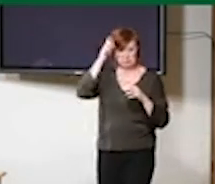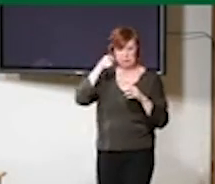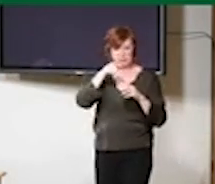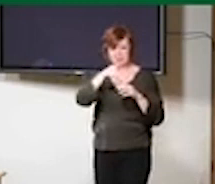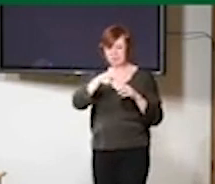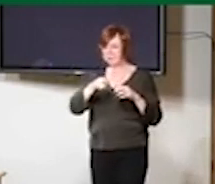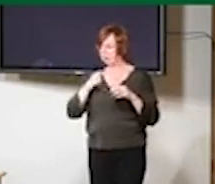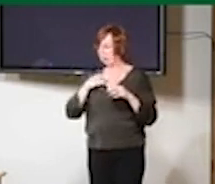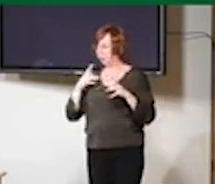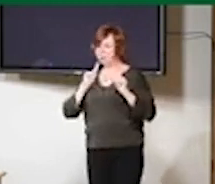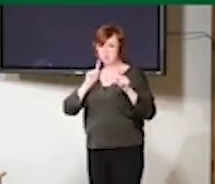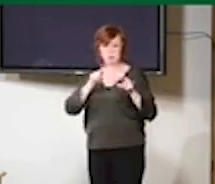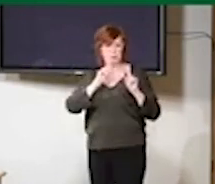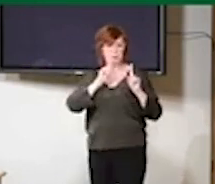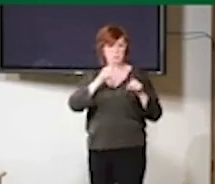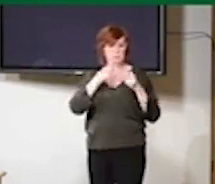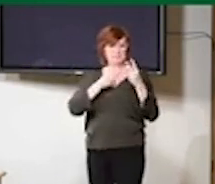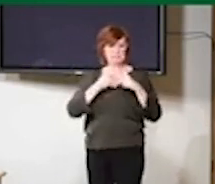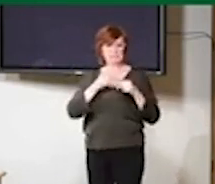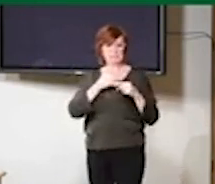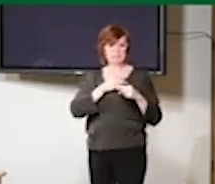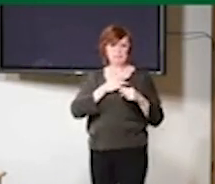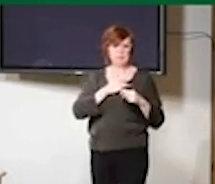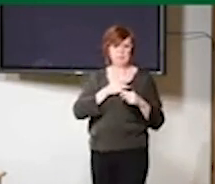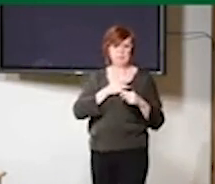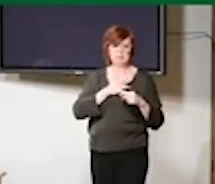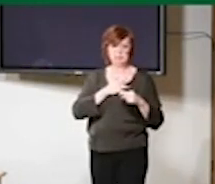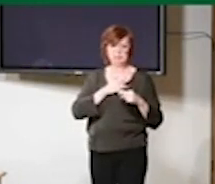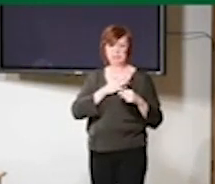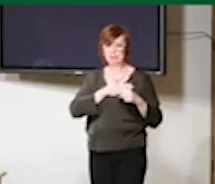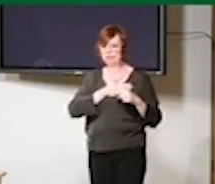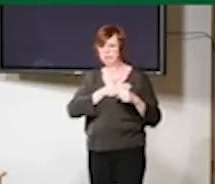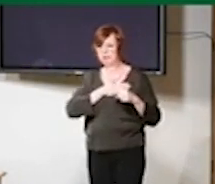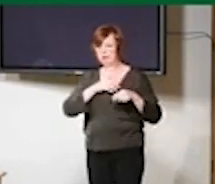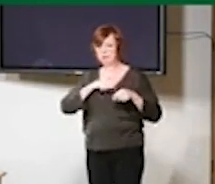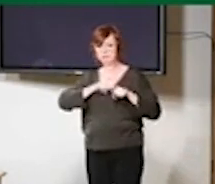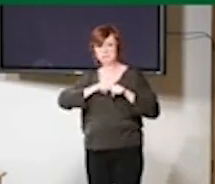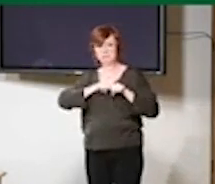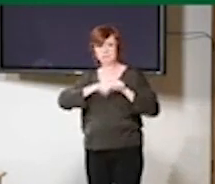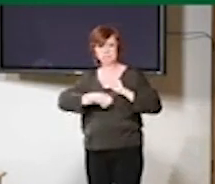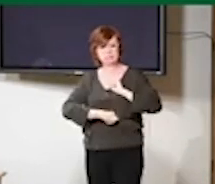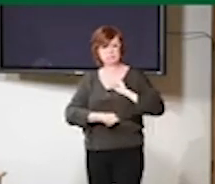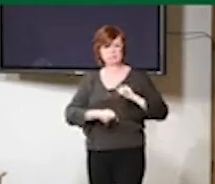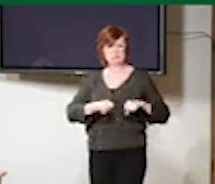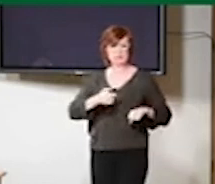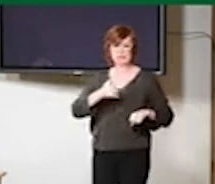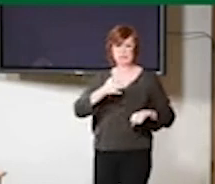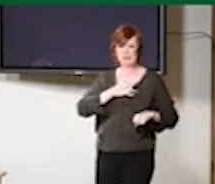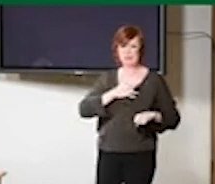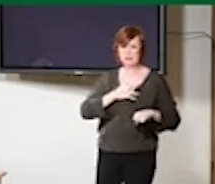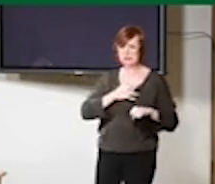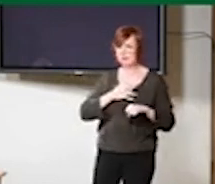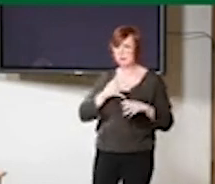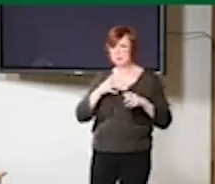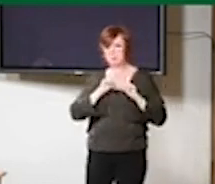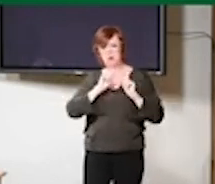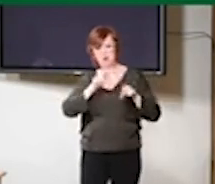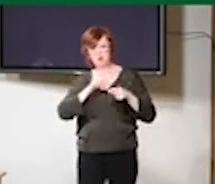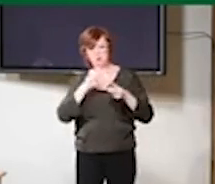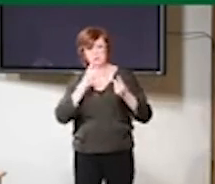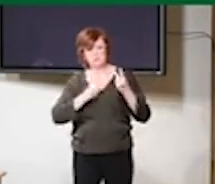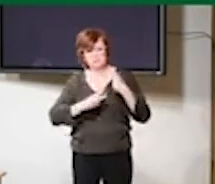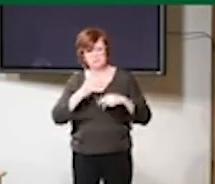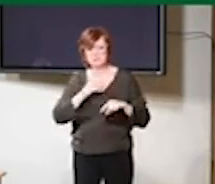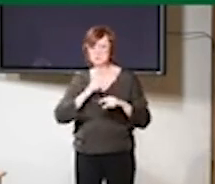but it is essential that we keep our family and loved ones safe by staying